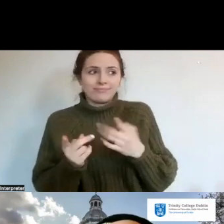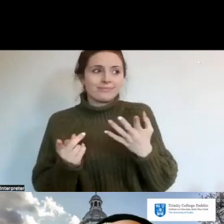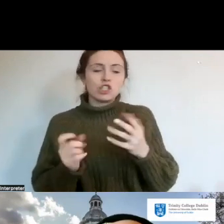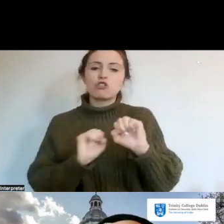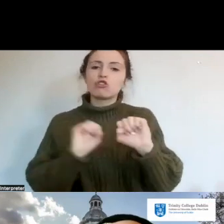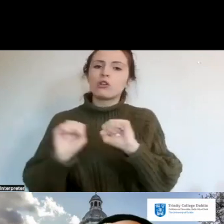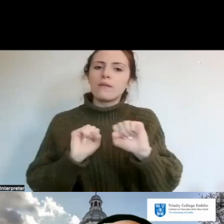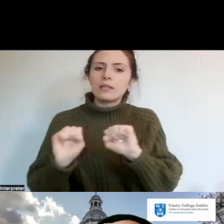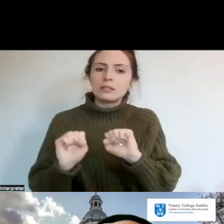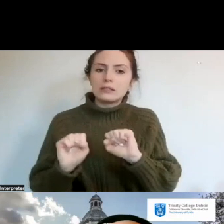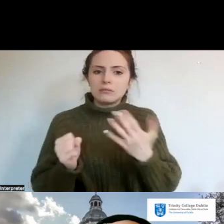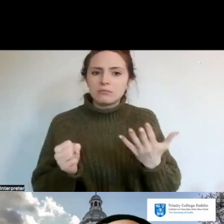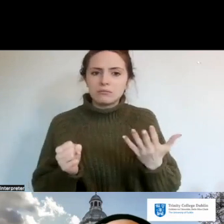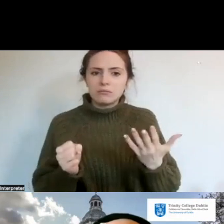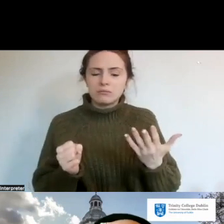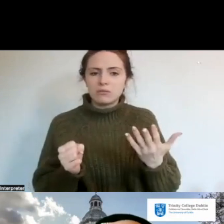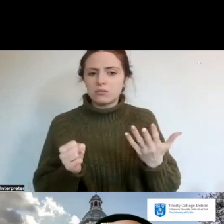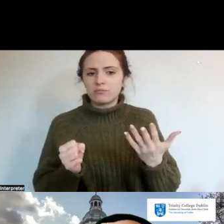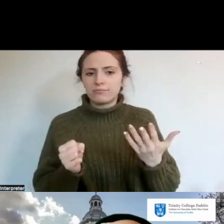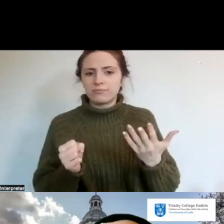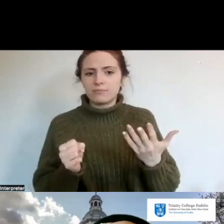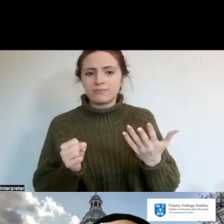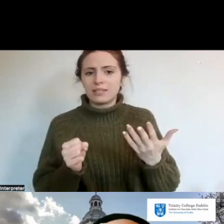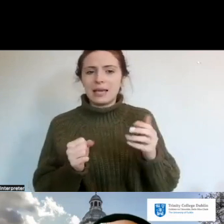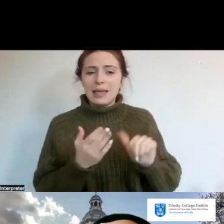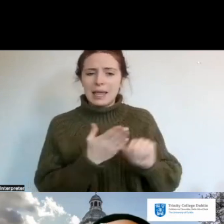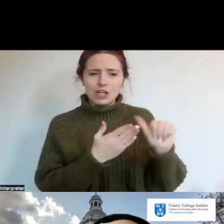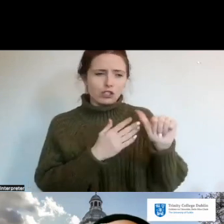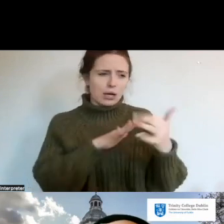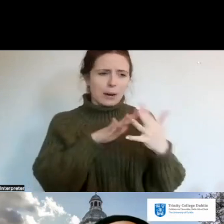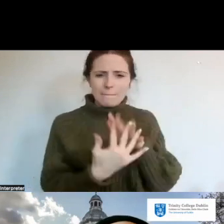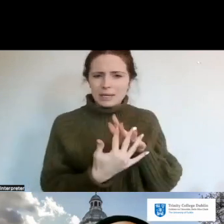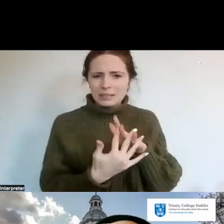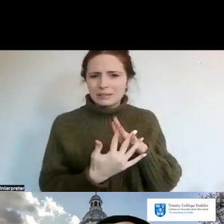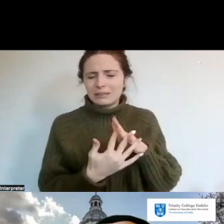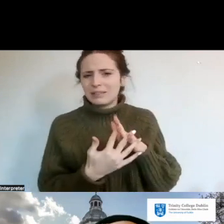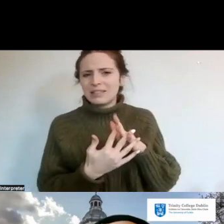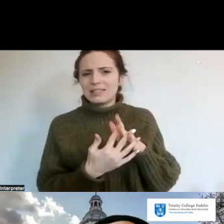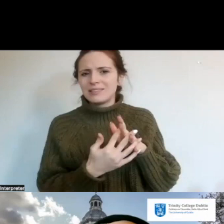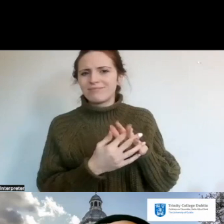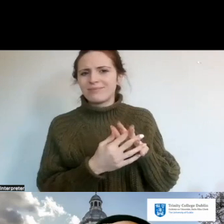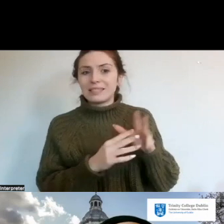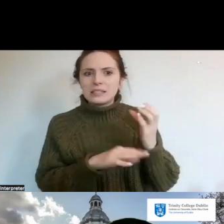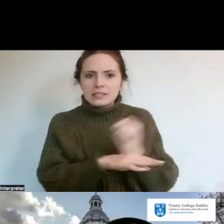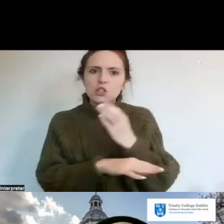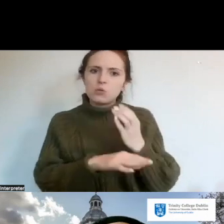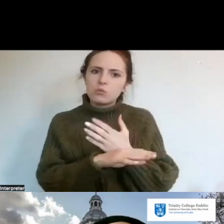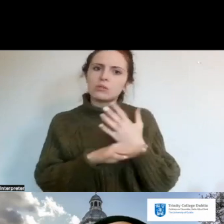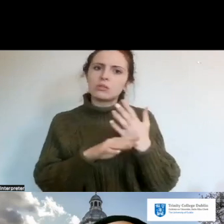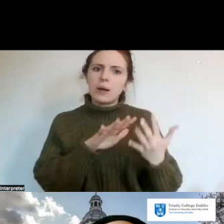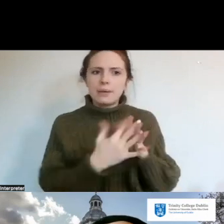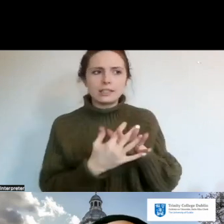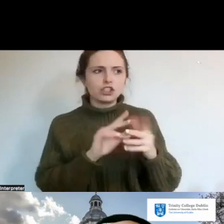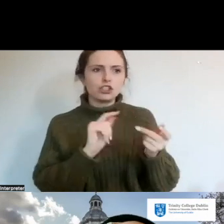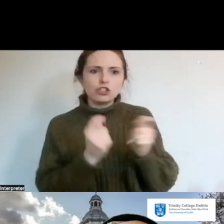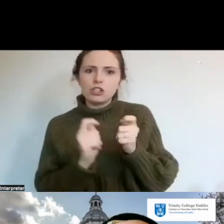complex aging, complexity doesn't stay still. As people age, complexity changes, and